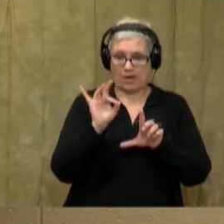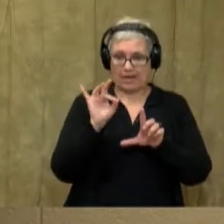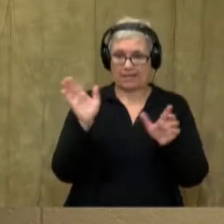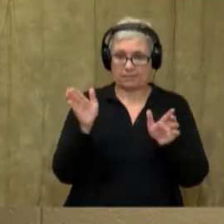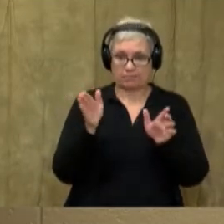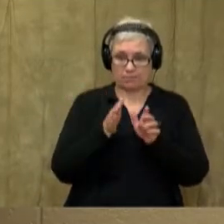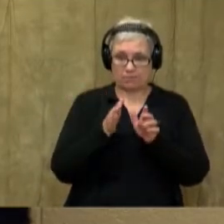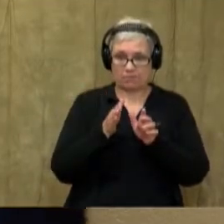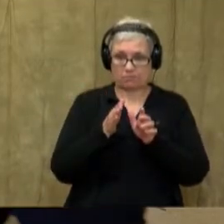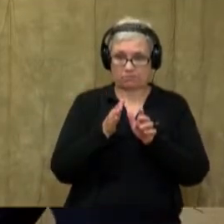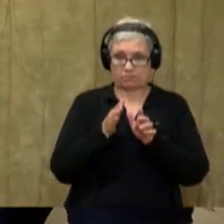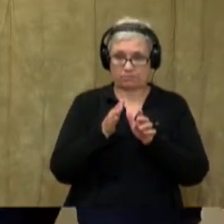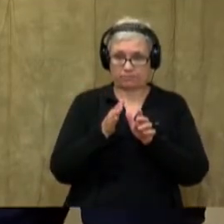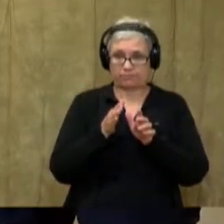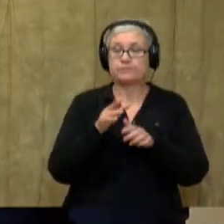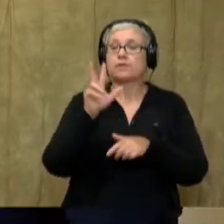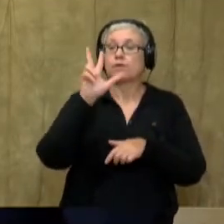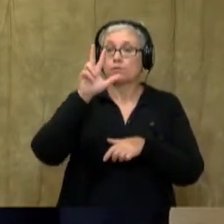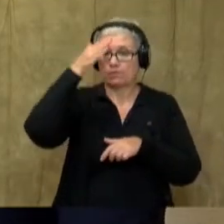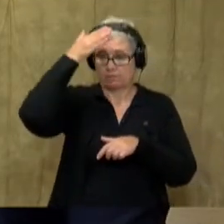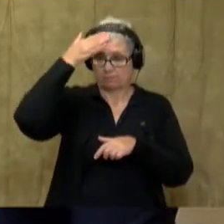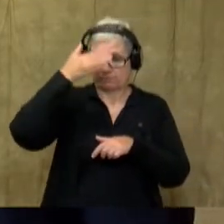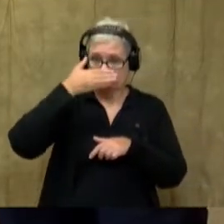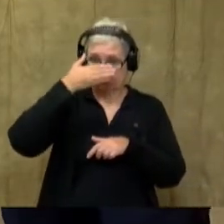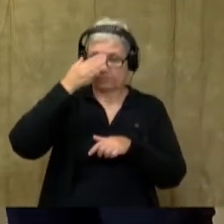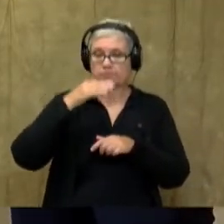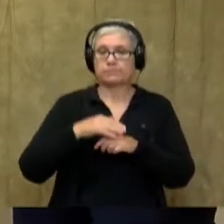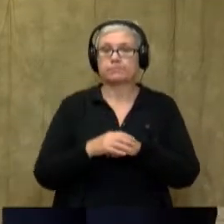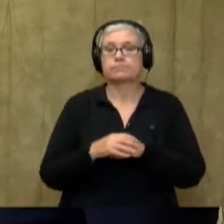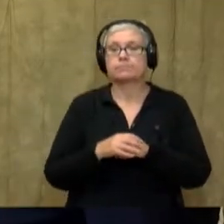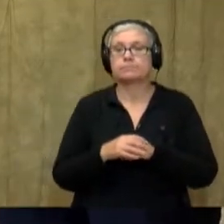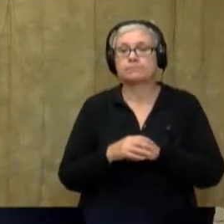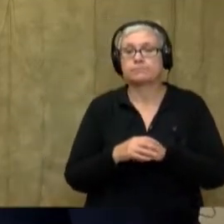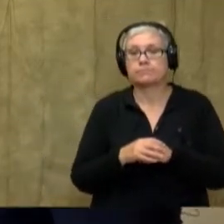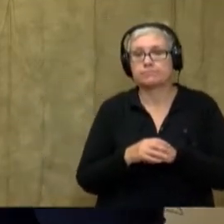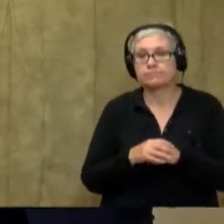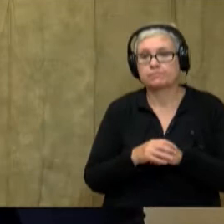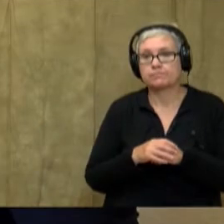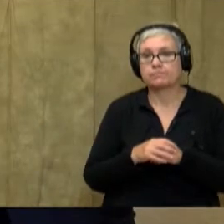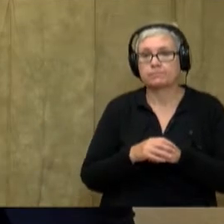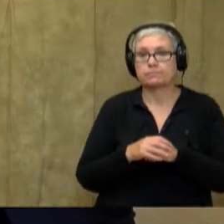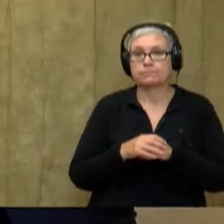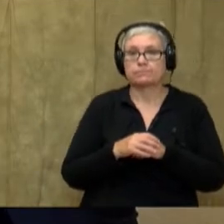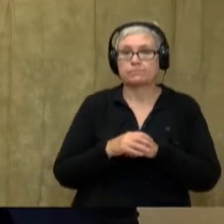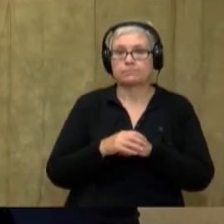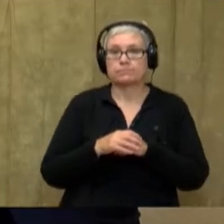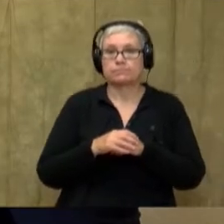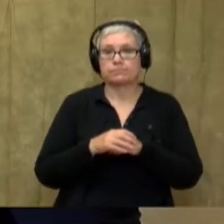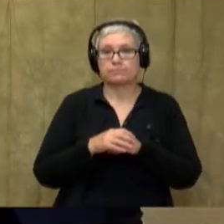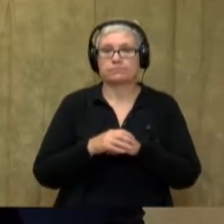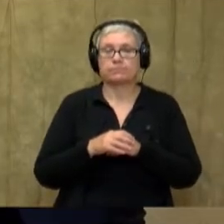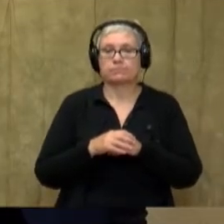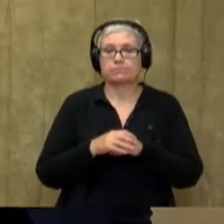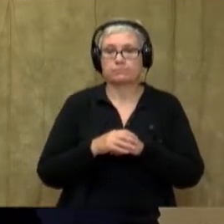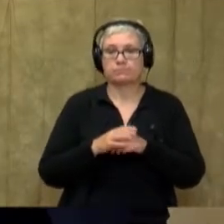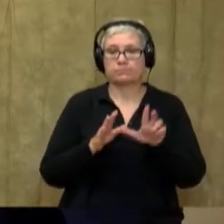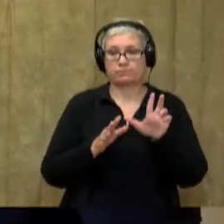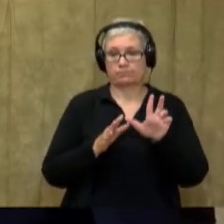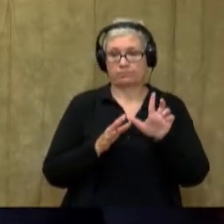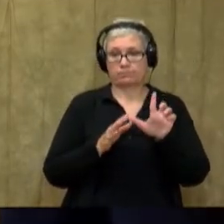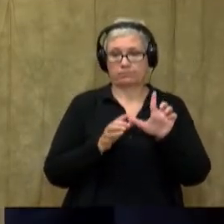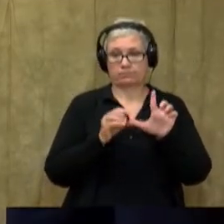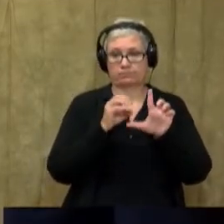cubes have 3 faces painted. And so in this particular situation, you're going to